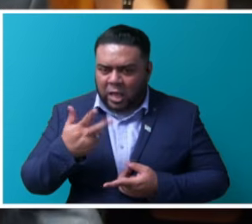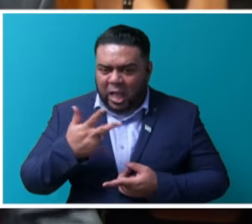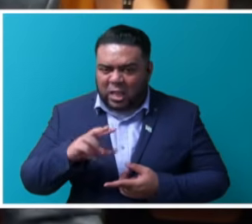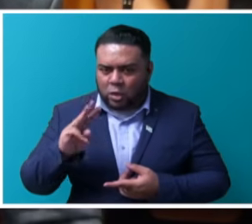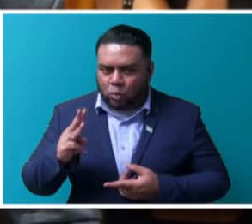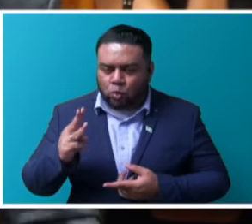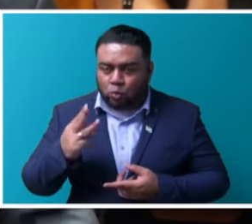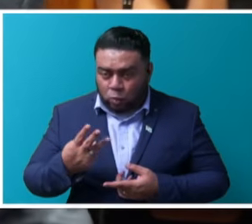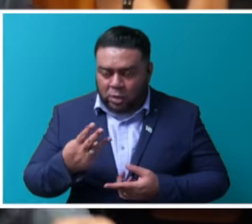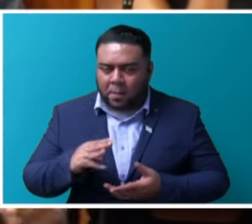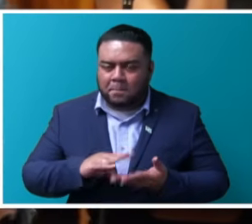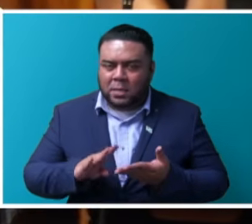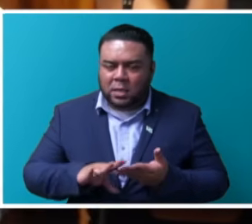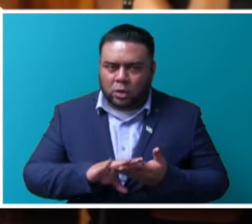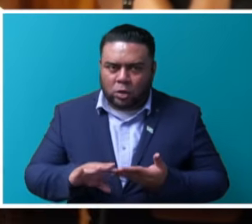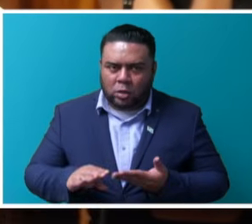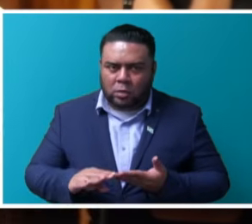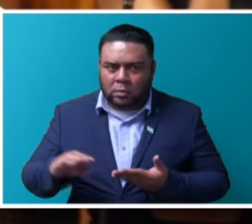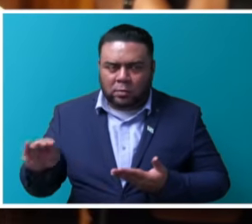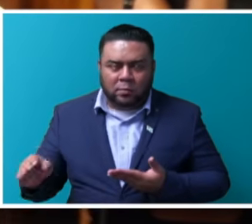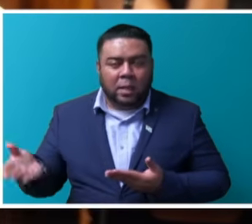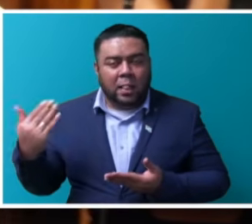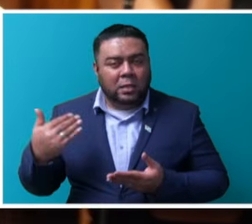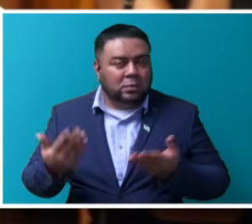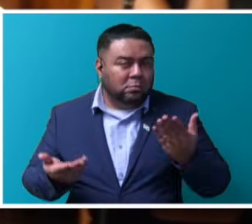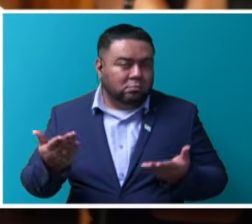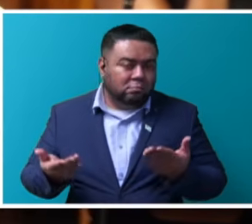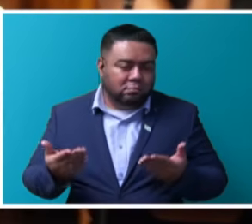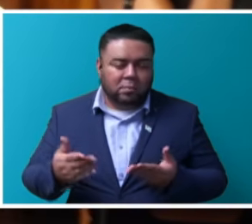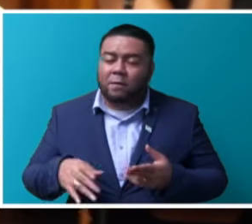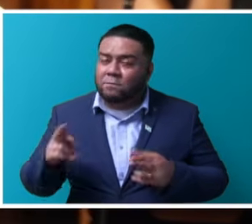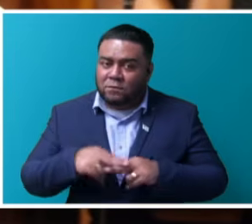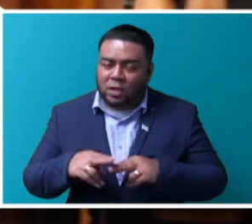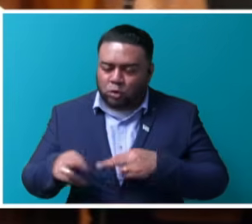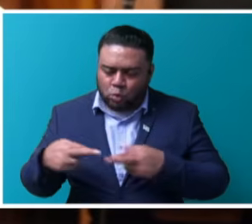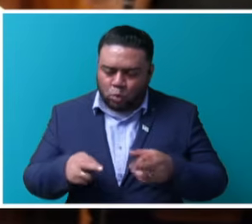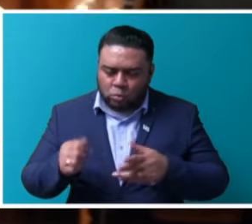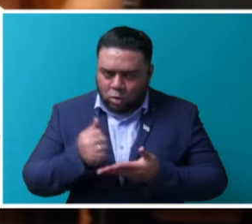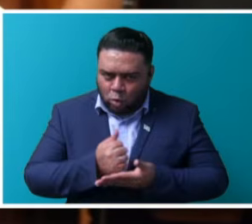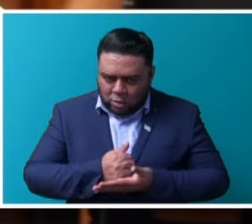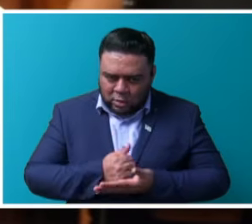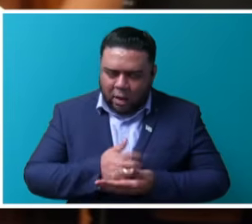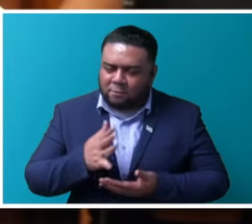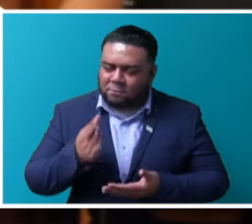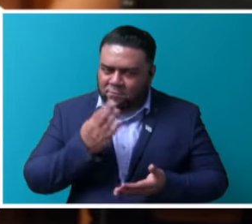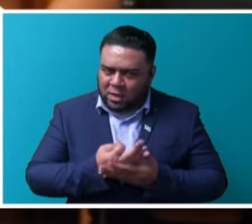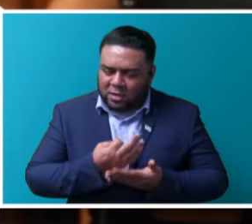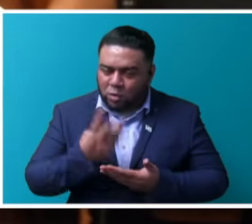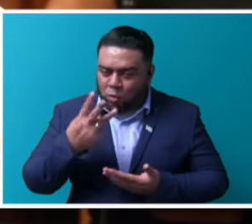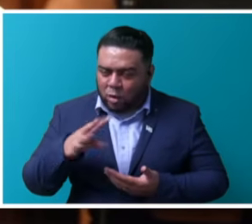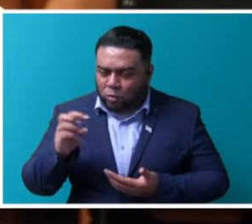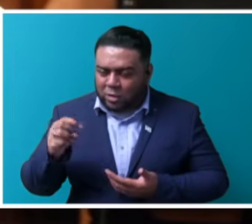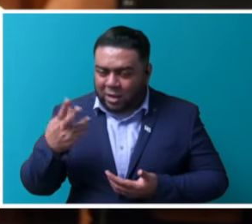million from the last budget. The Fiji Roads Authority is provided a funding of $388